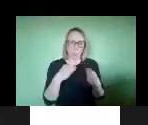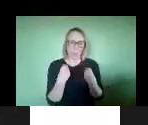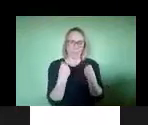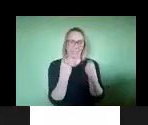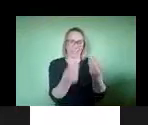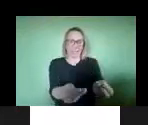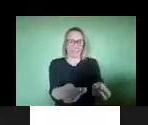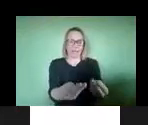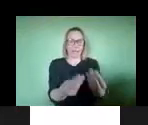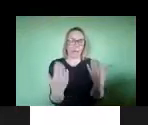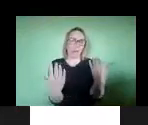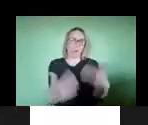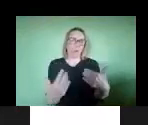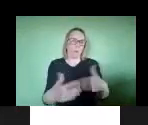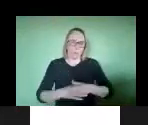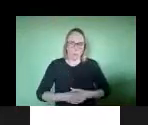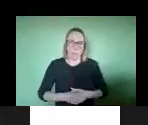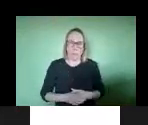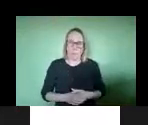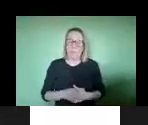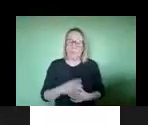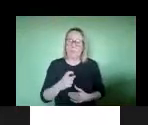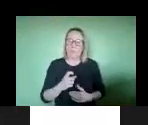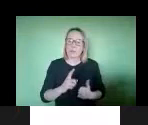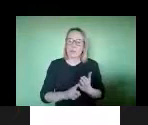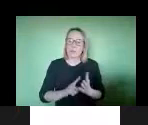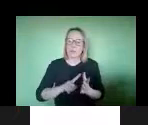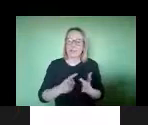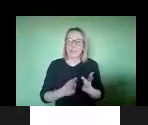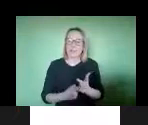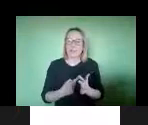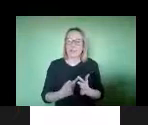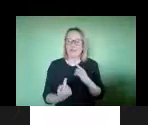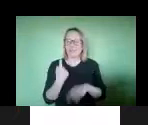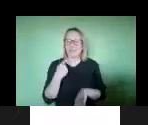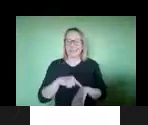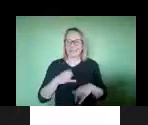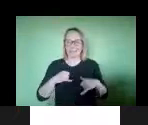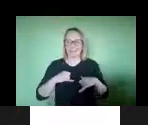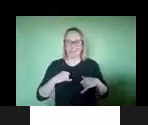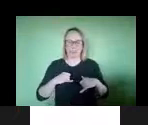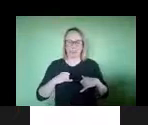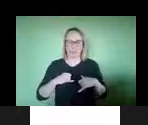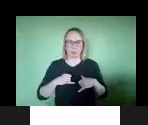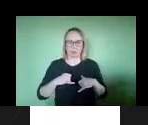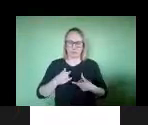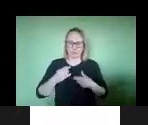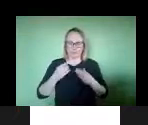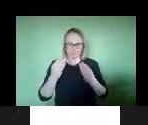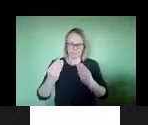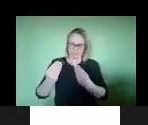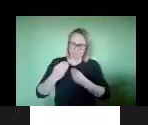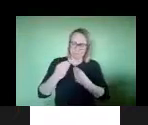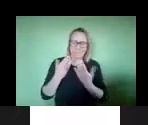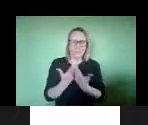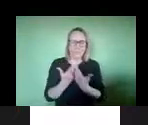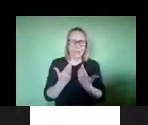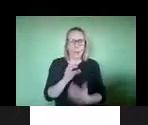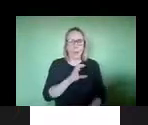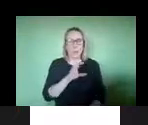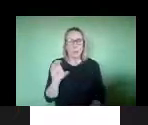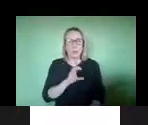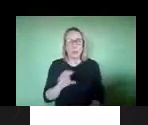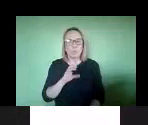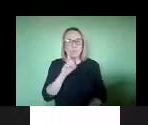great. Claire, my manager at the time as well, she helped me learn how to host a Zoom meeting, believe it or